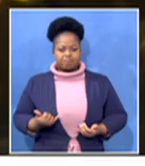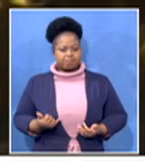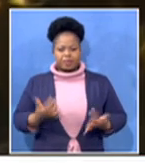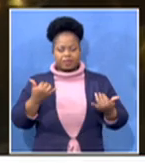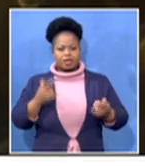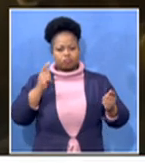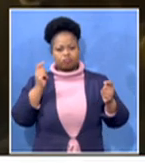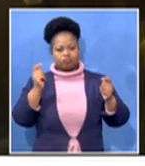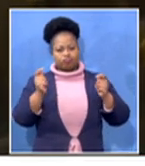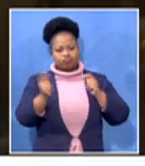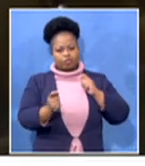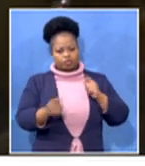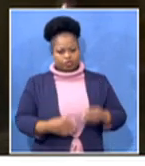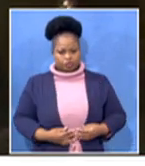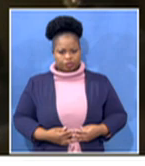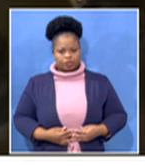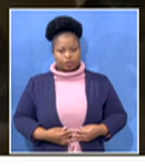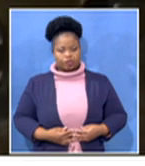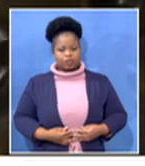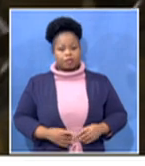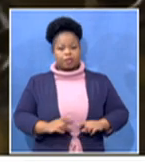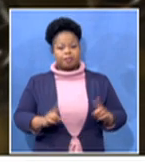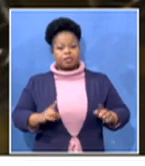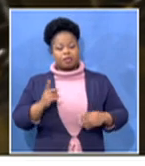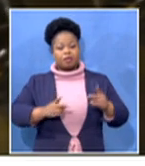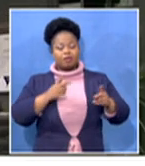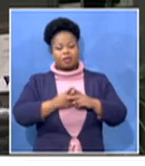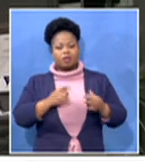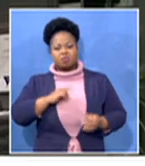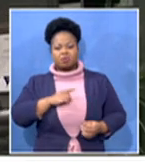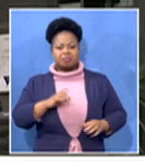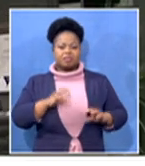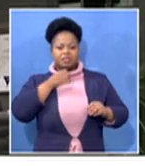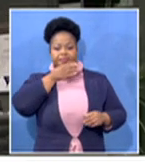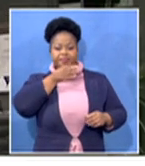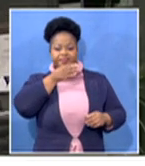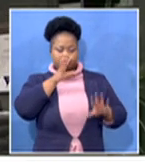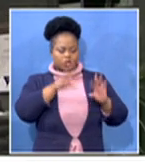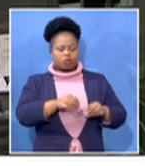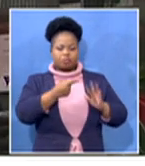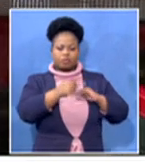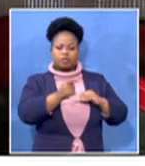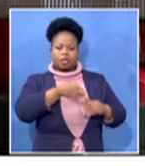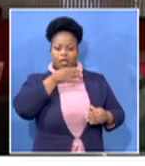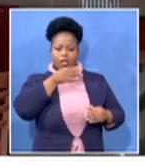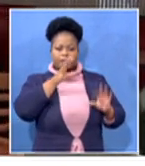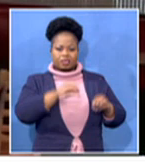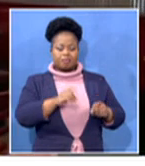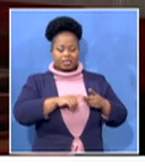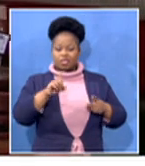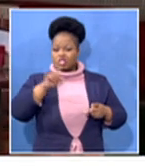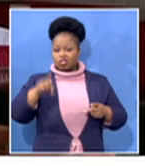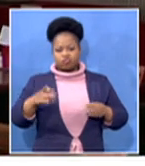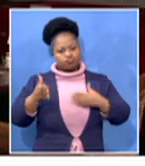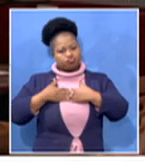course. Bars in Florida ordered to stop serving alcohol, while in Texas they're closed, with restaurants to